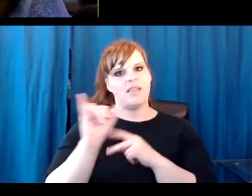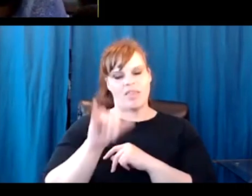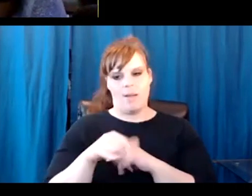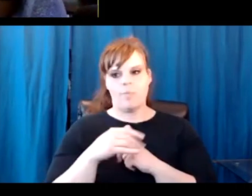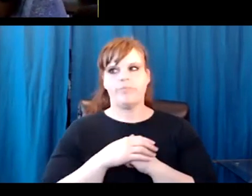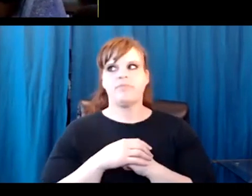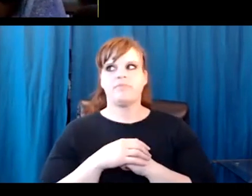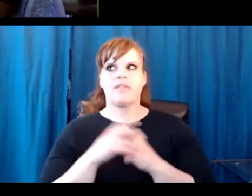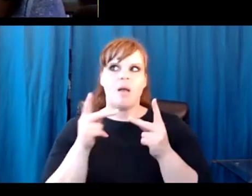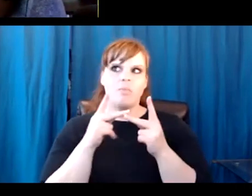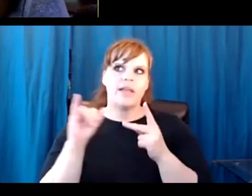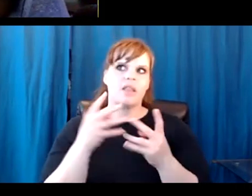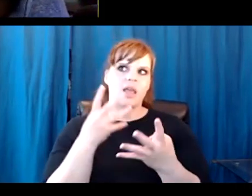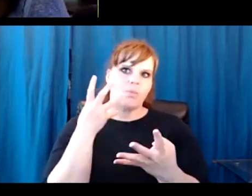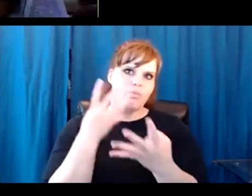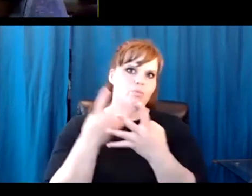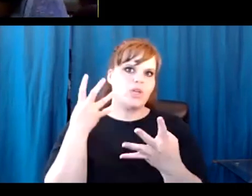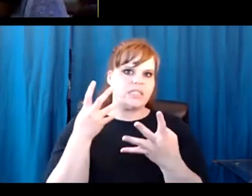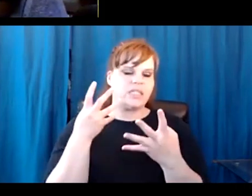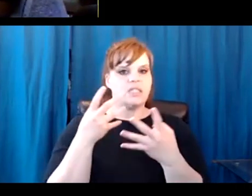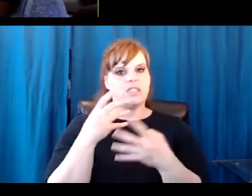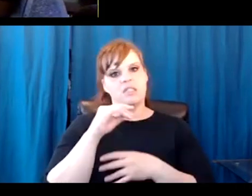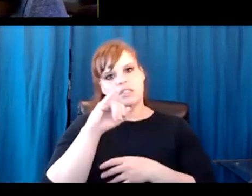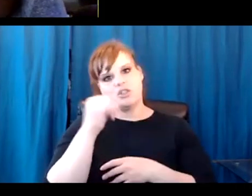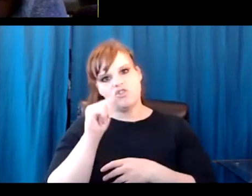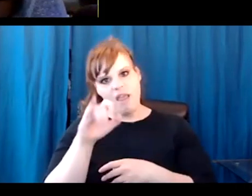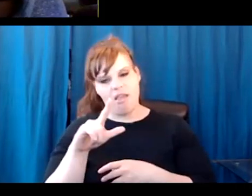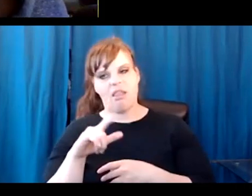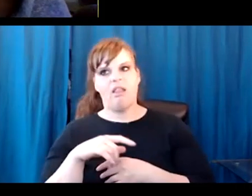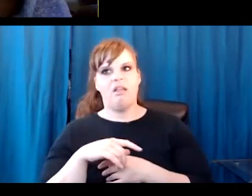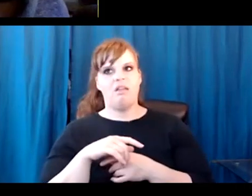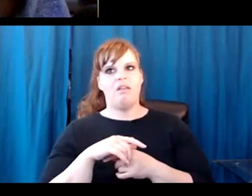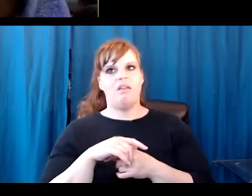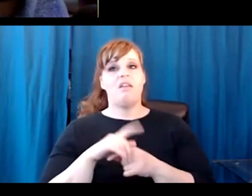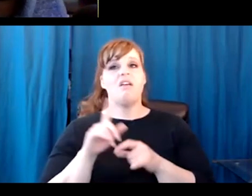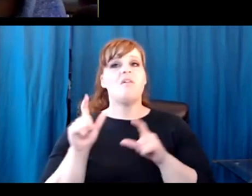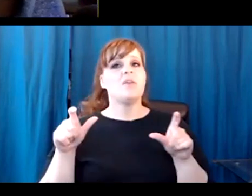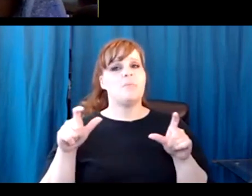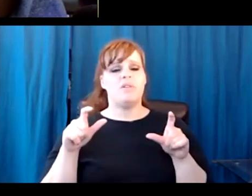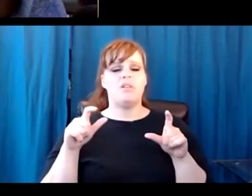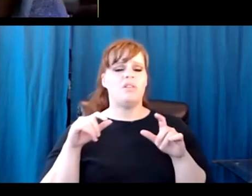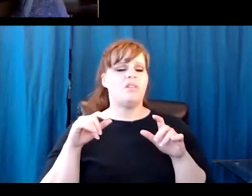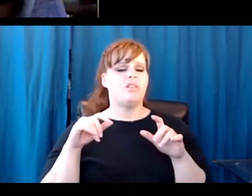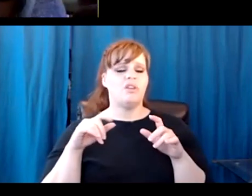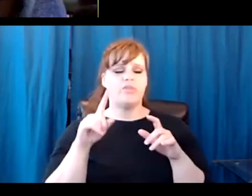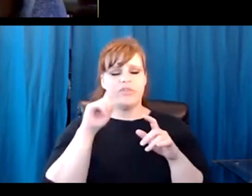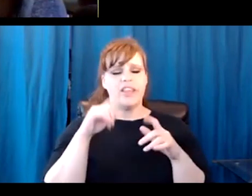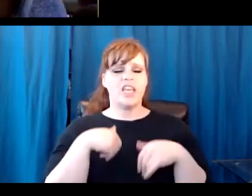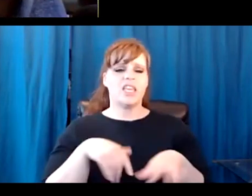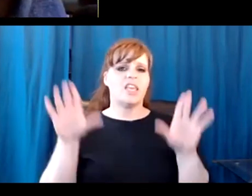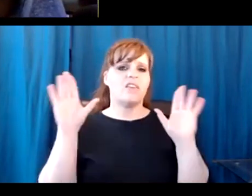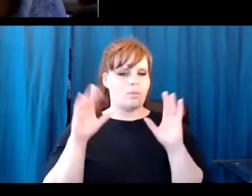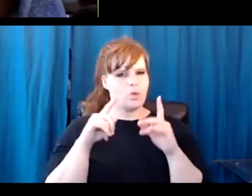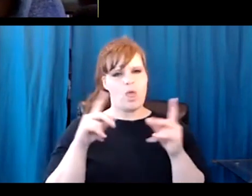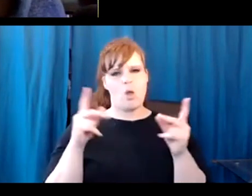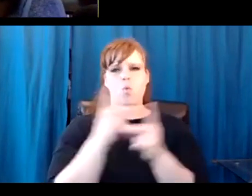a place like prison, a place like jail, it's all just like, you know, people indulging in their worst like basis instincts. But no, like there are human beings there, and there's